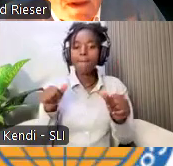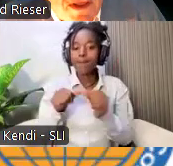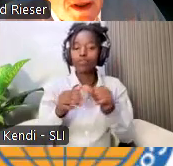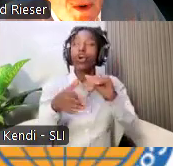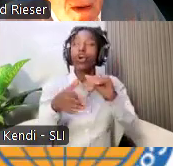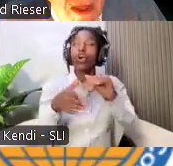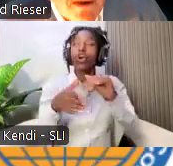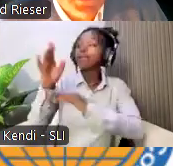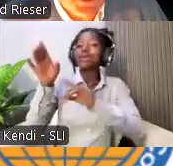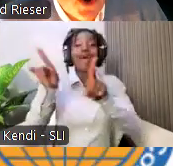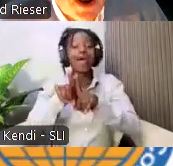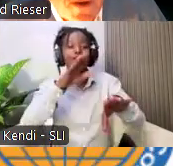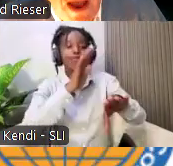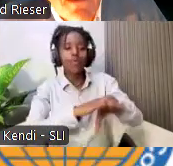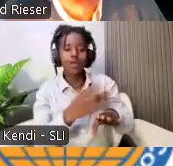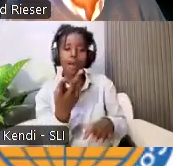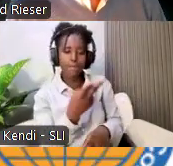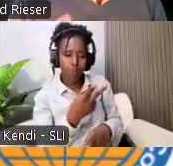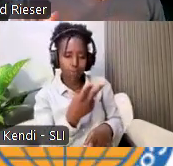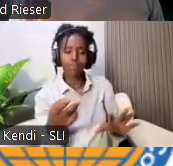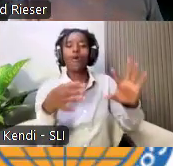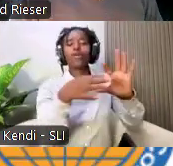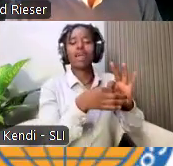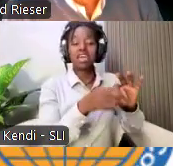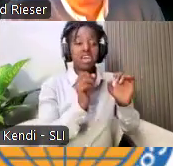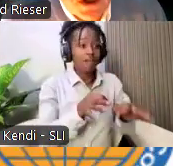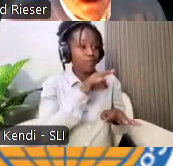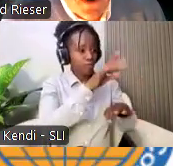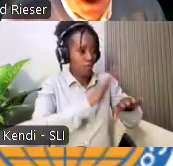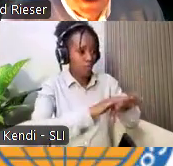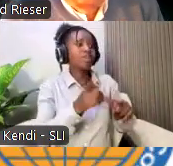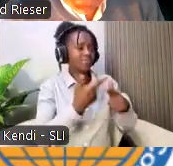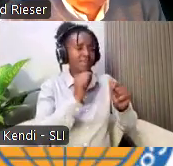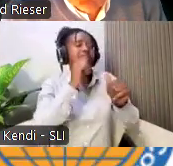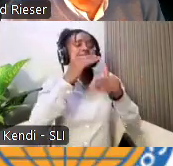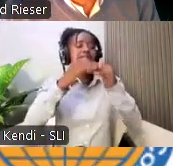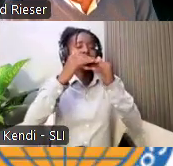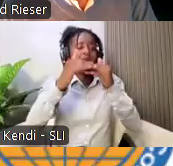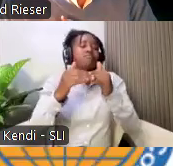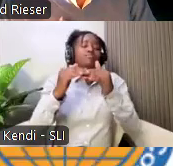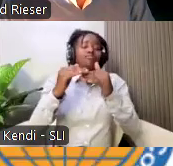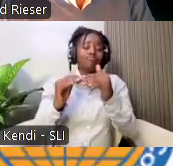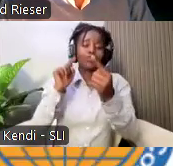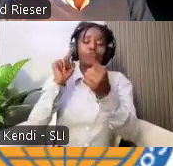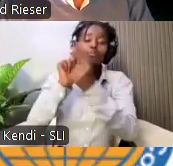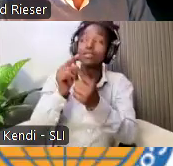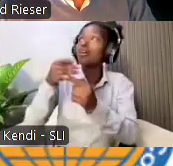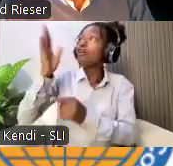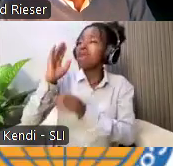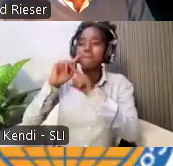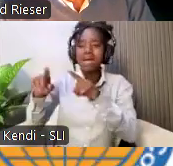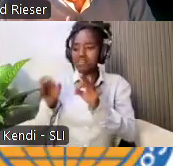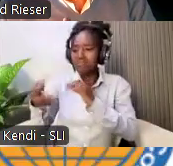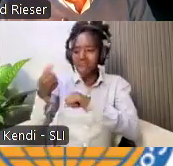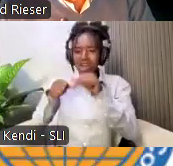therefore you are nearer to God if you have a perfect, good body. And the more you're away from that, the more